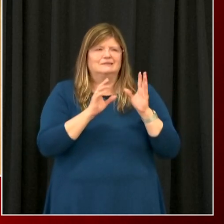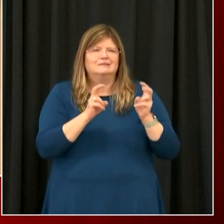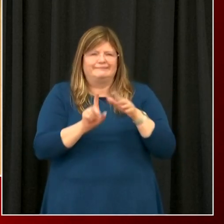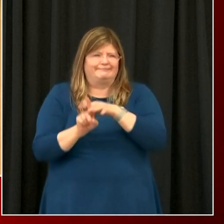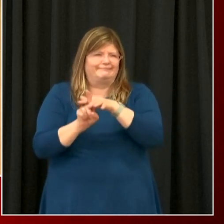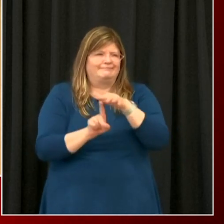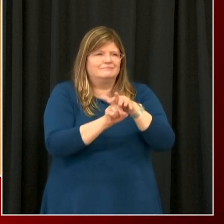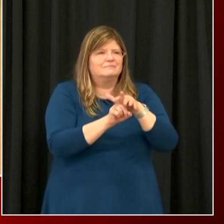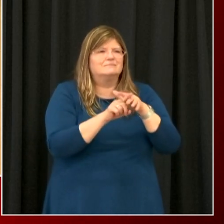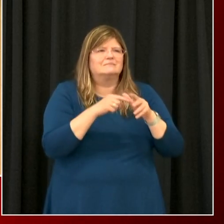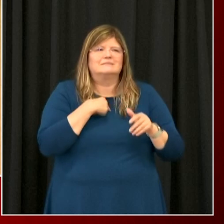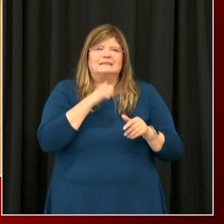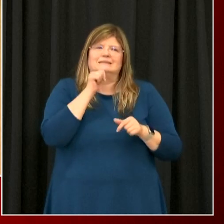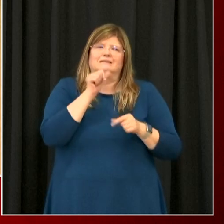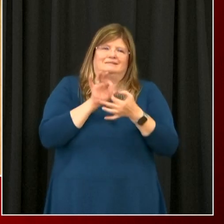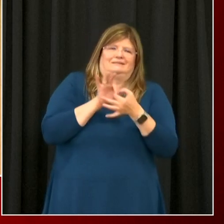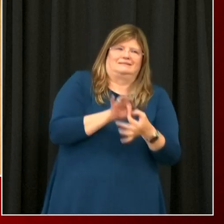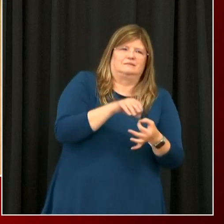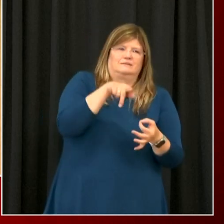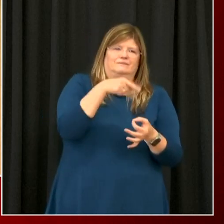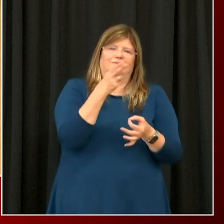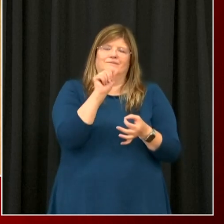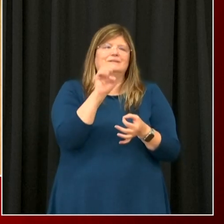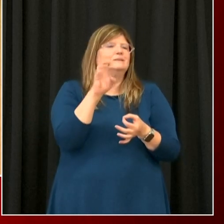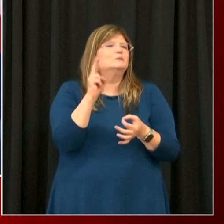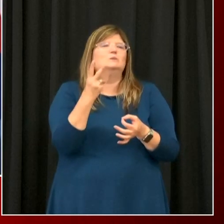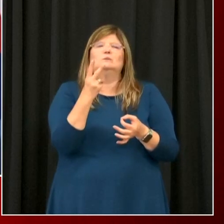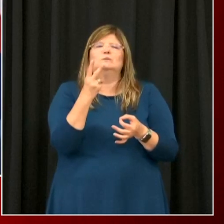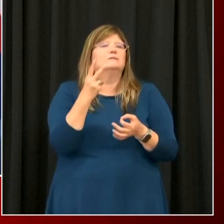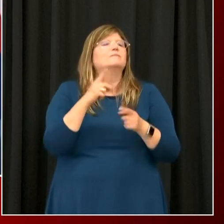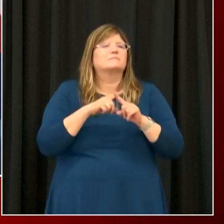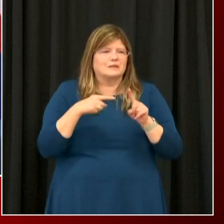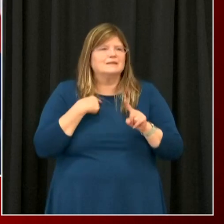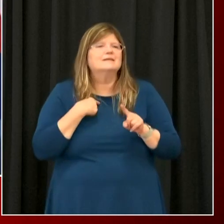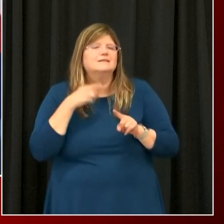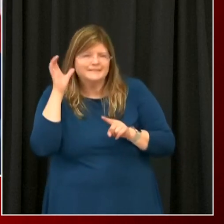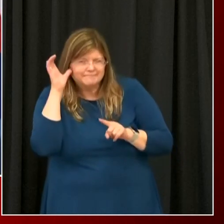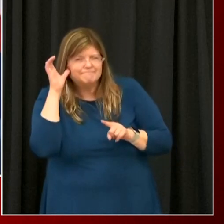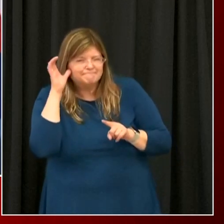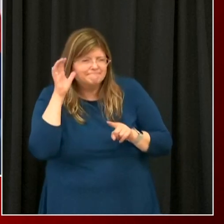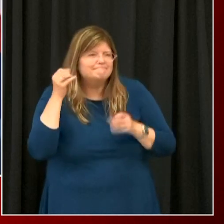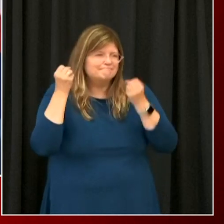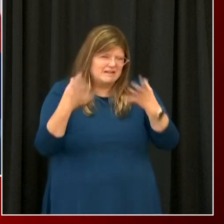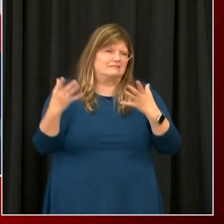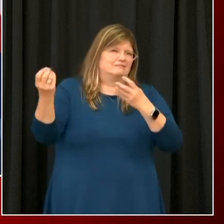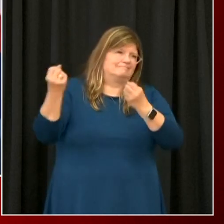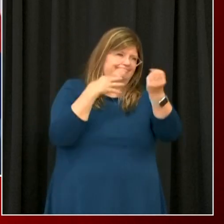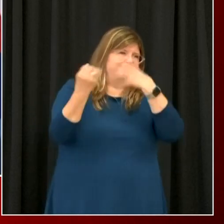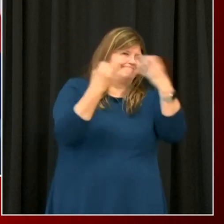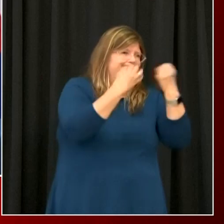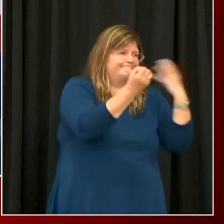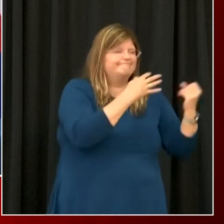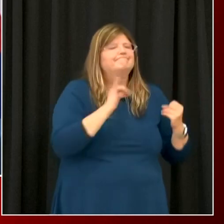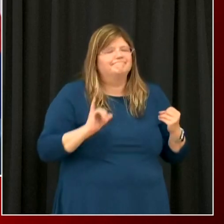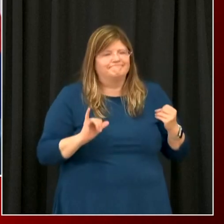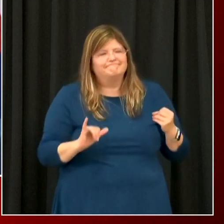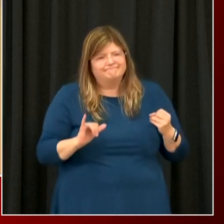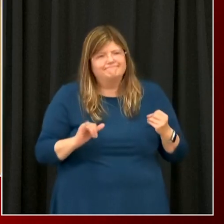issues, but we are examining those. Yes. So in the